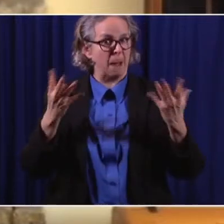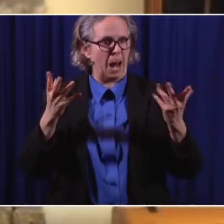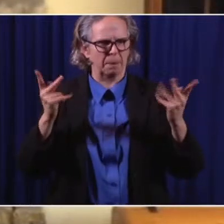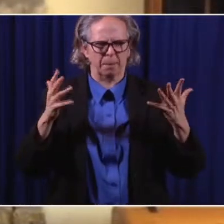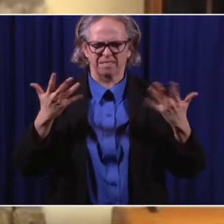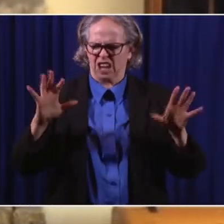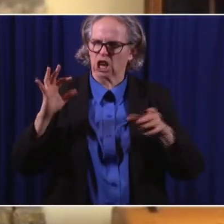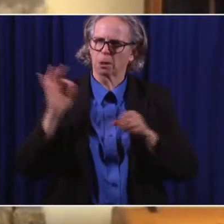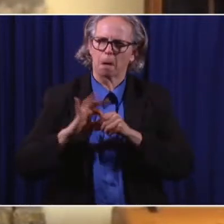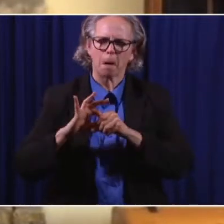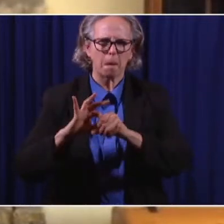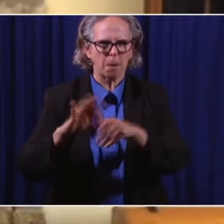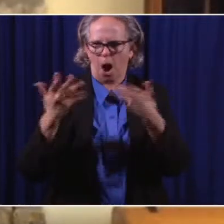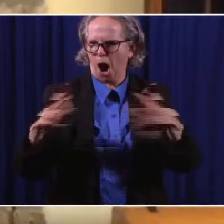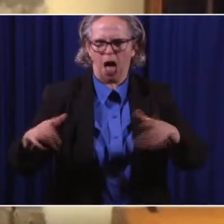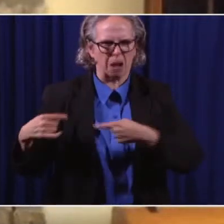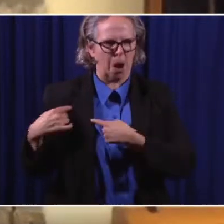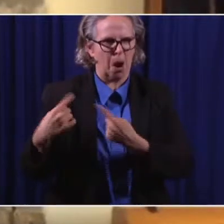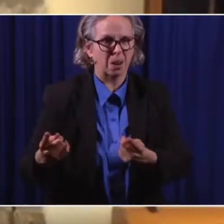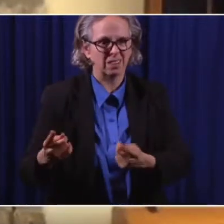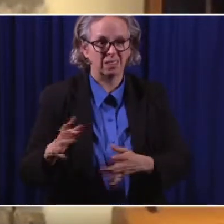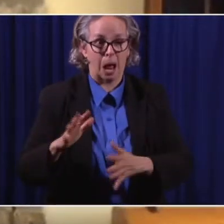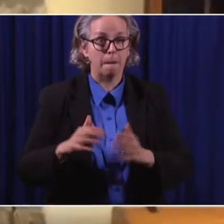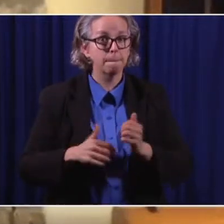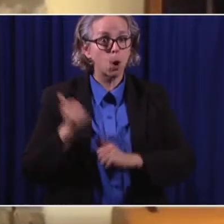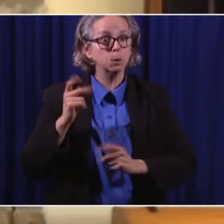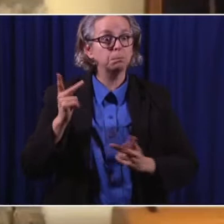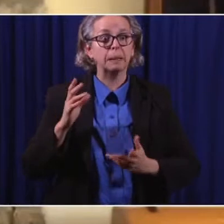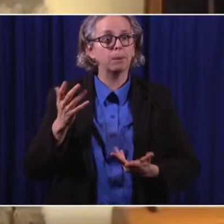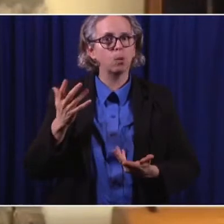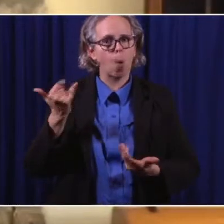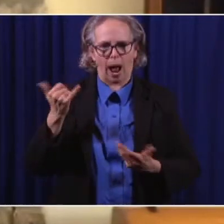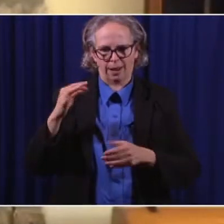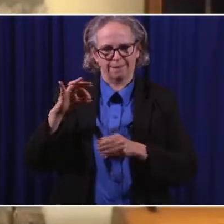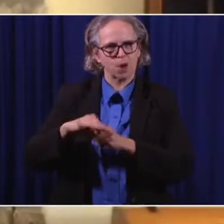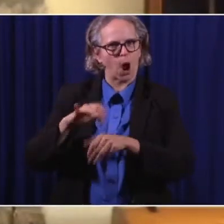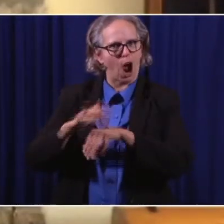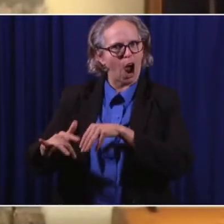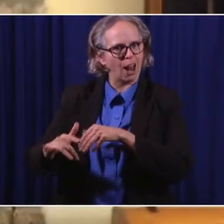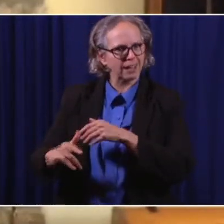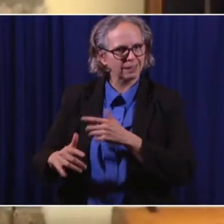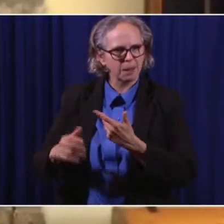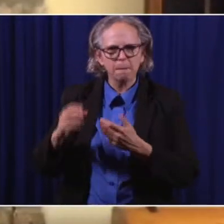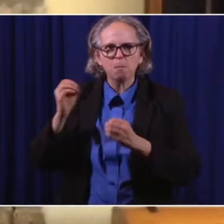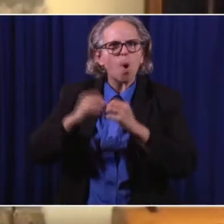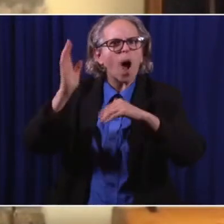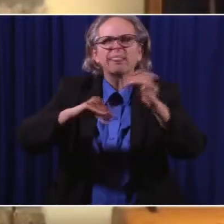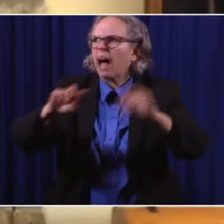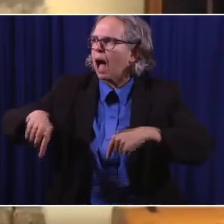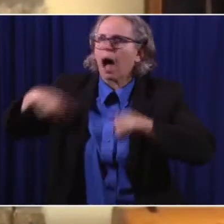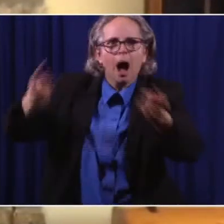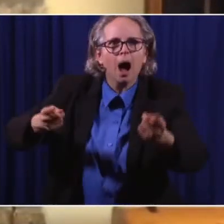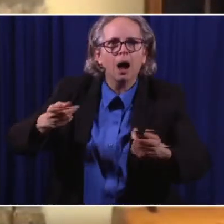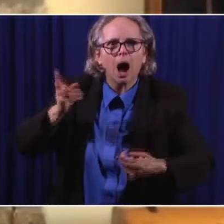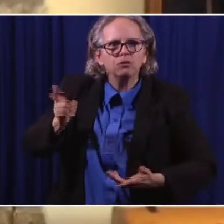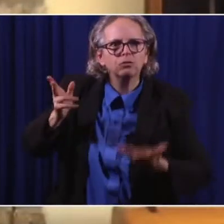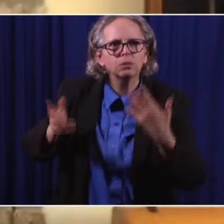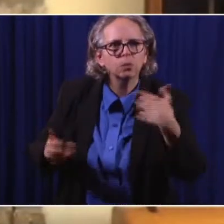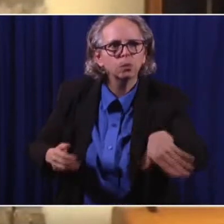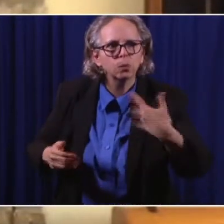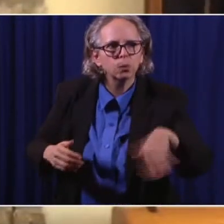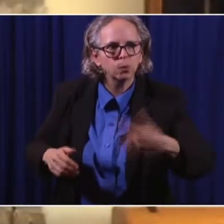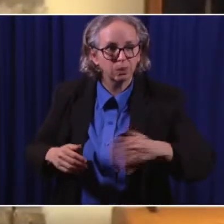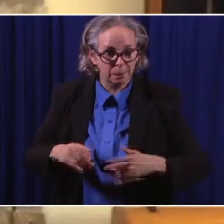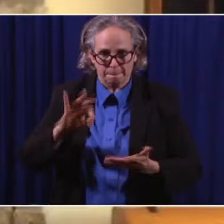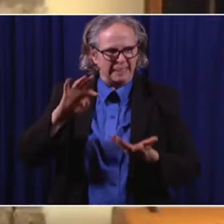people voting early than have ever voted before, I think, in Ohio history. So that should spread it out on election day.